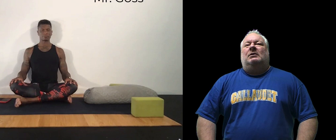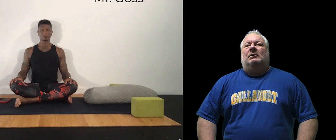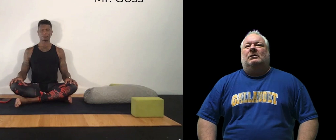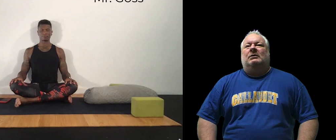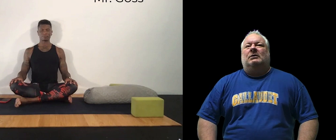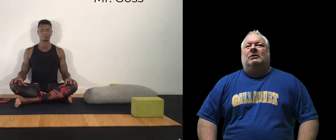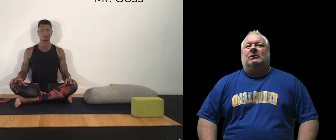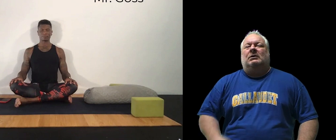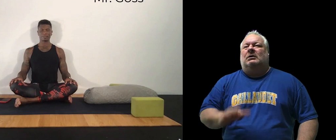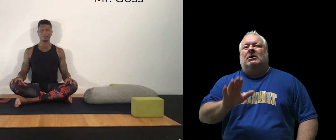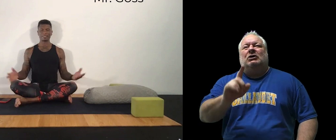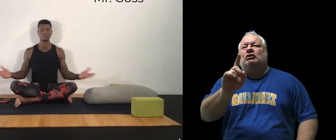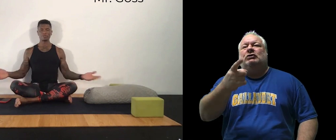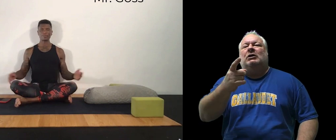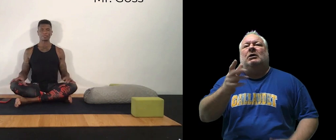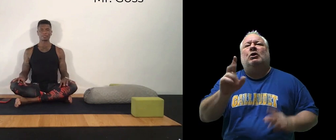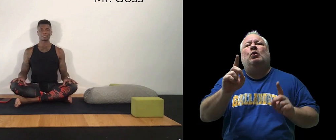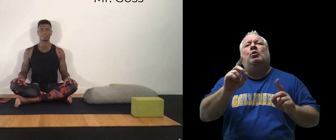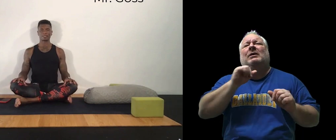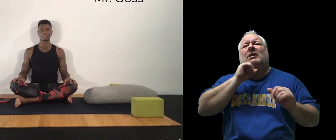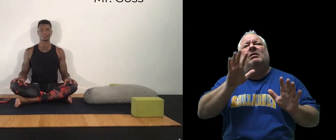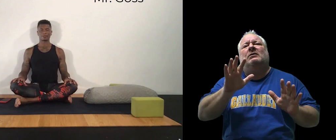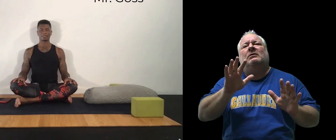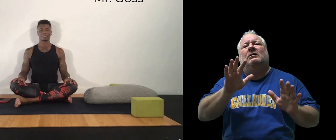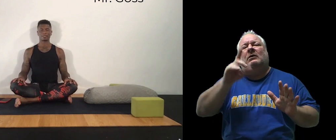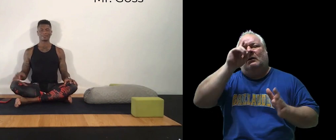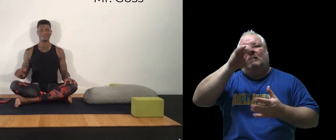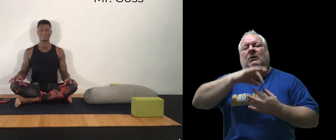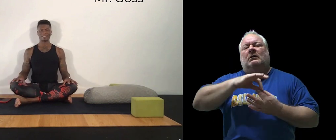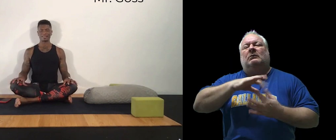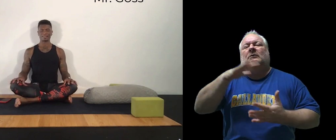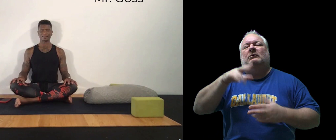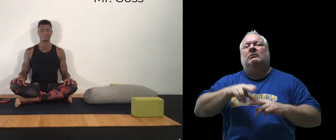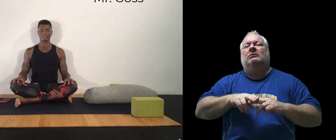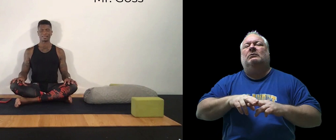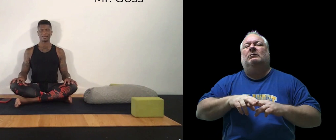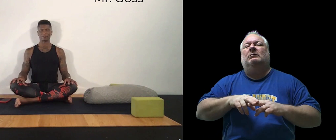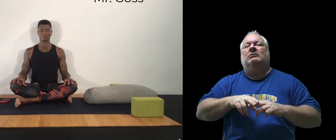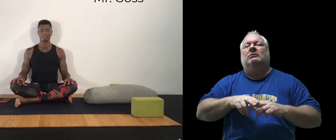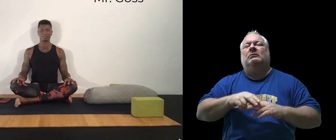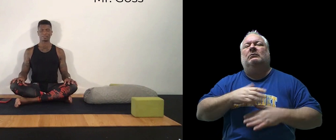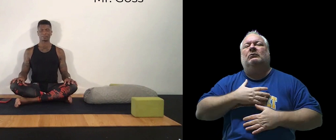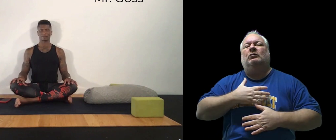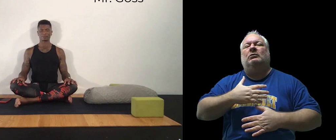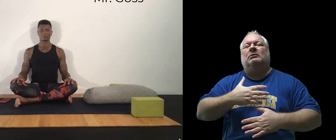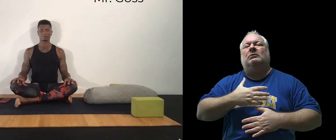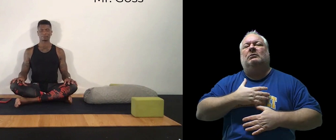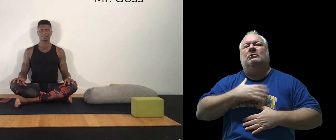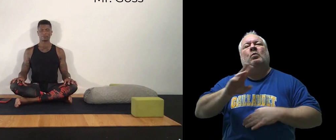And just begin to do nothing other than sit and